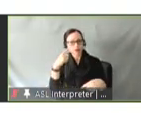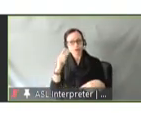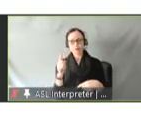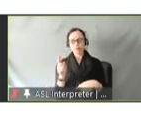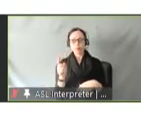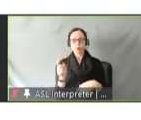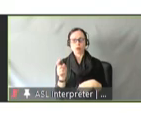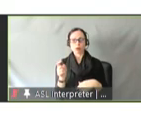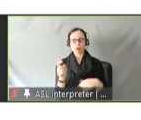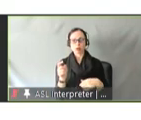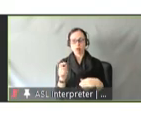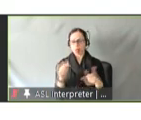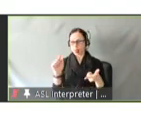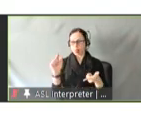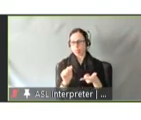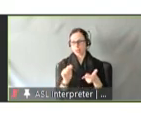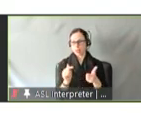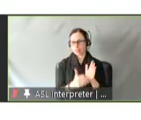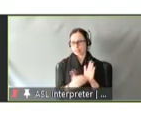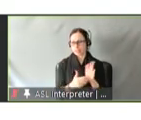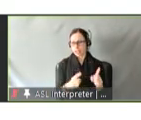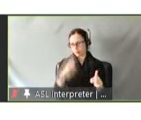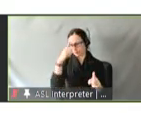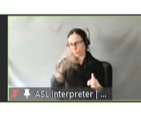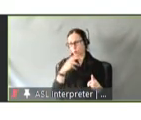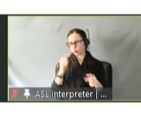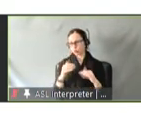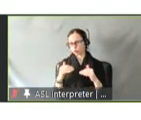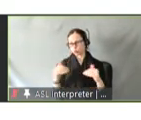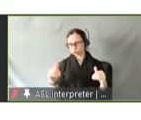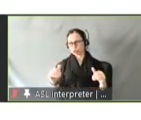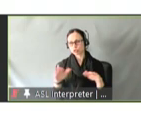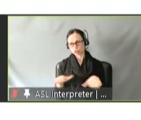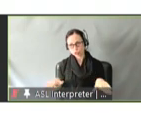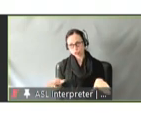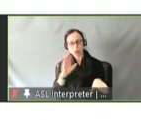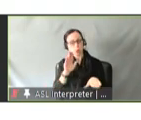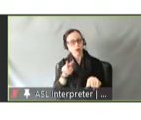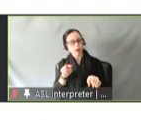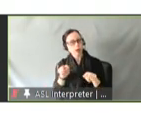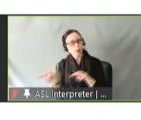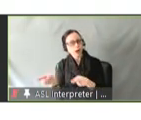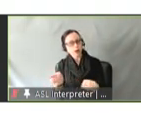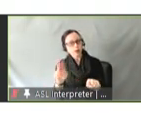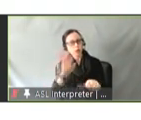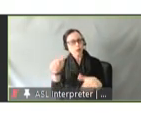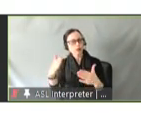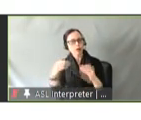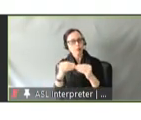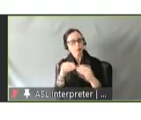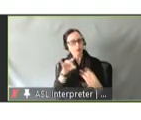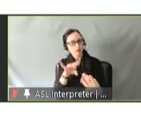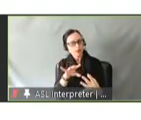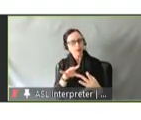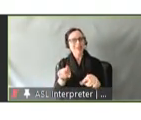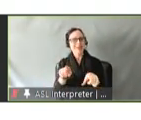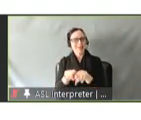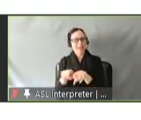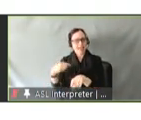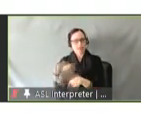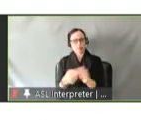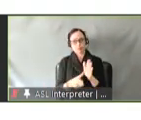less frequent than in older children, and that we will continue to monitor and provide further feedback as we review these